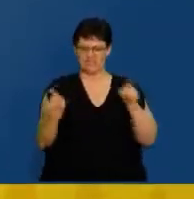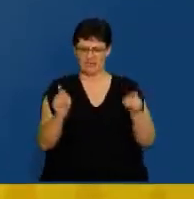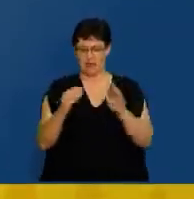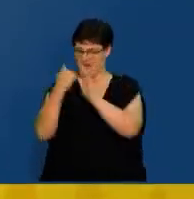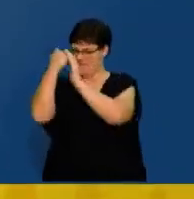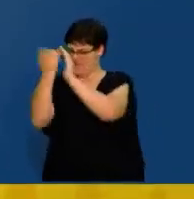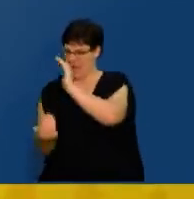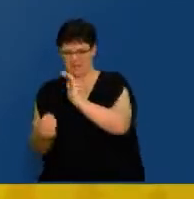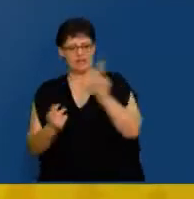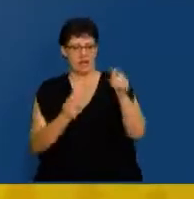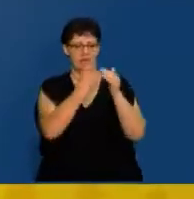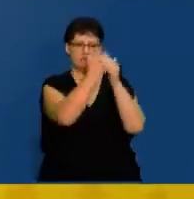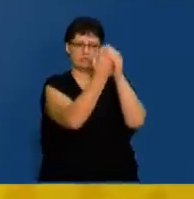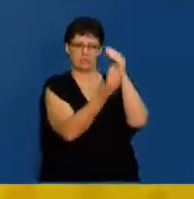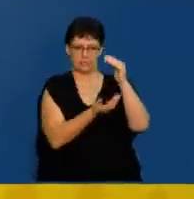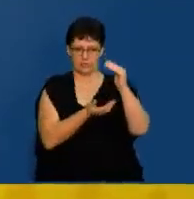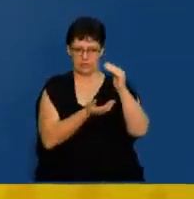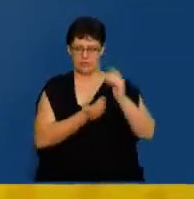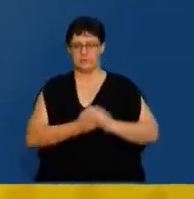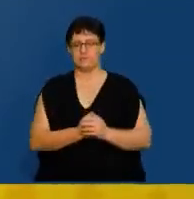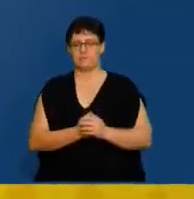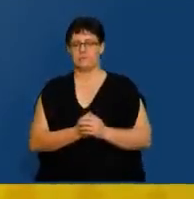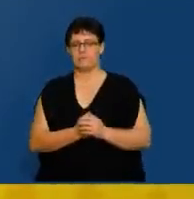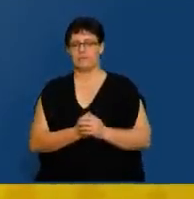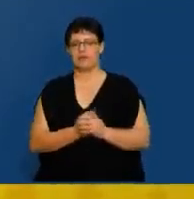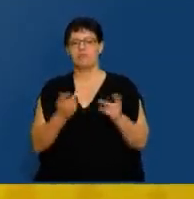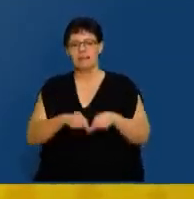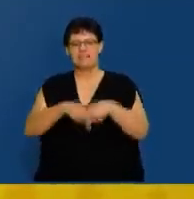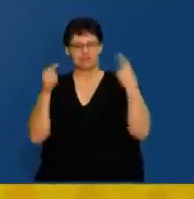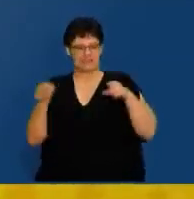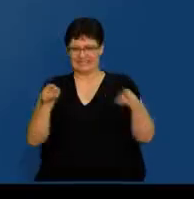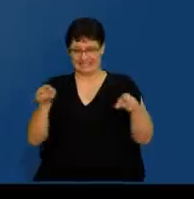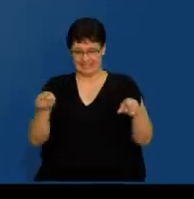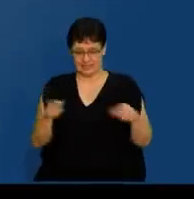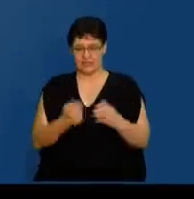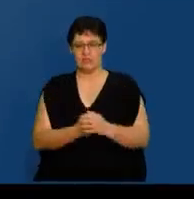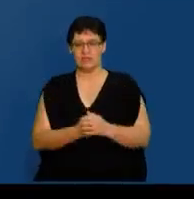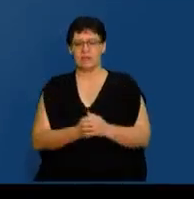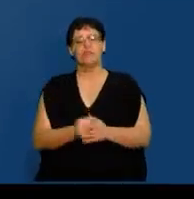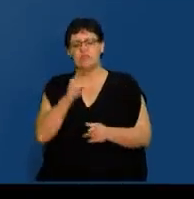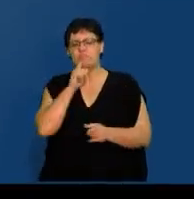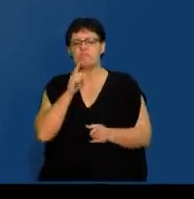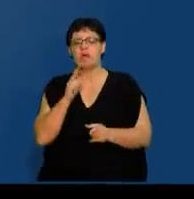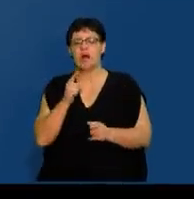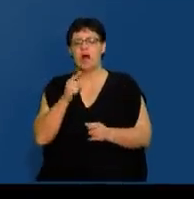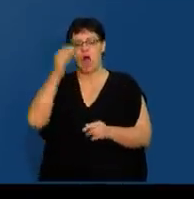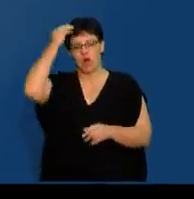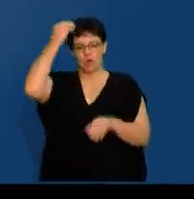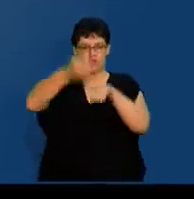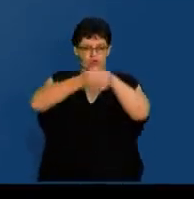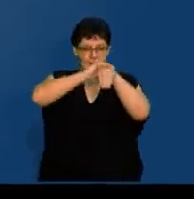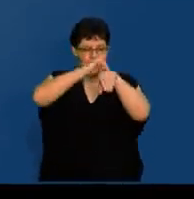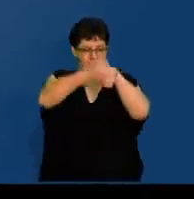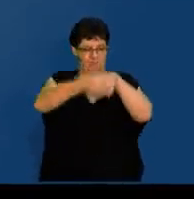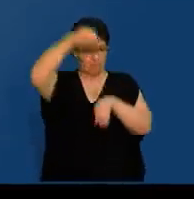jawline. So let's get back into these differences. As I mentioned, we can compare the cranium, we